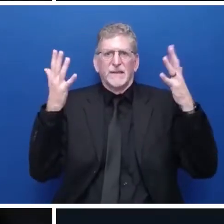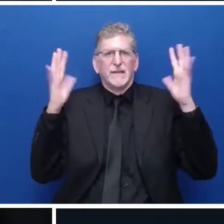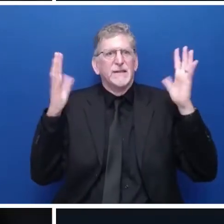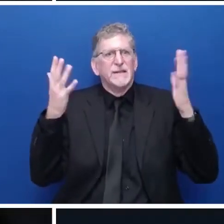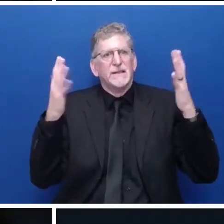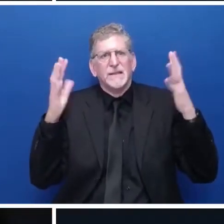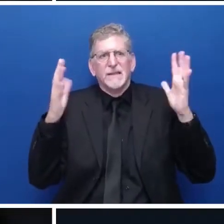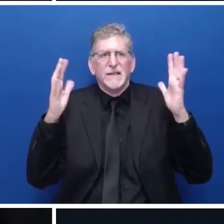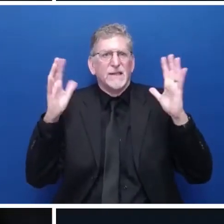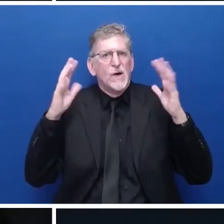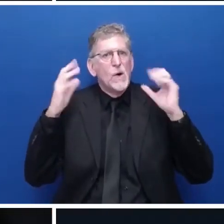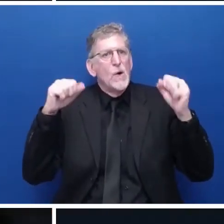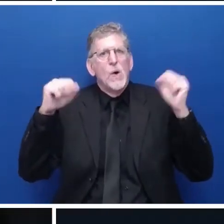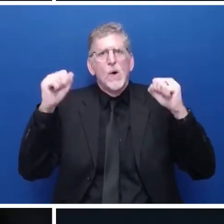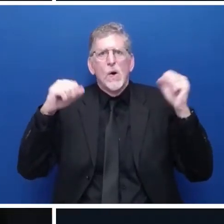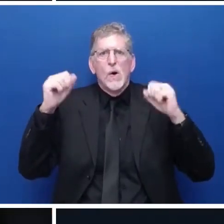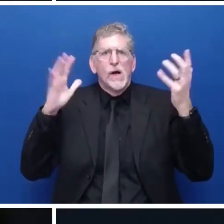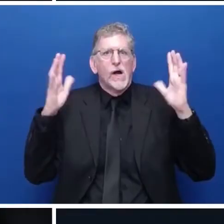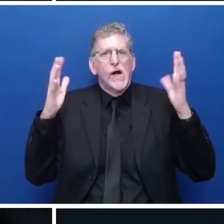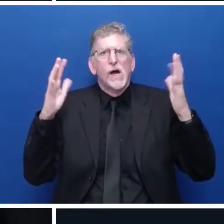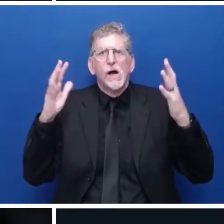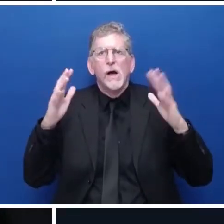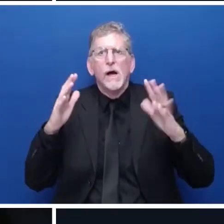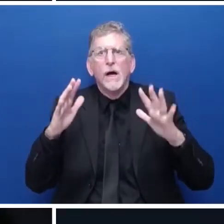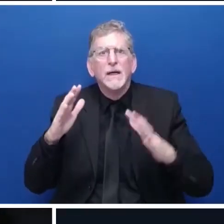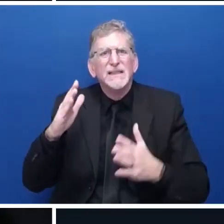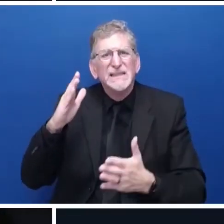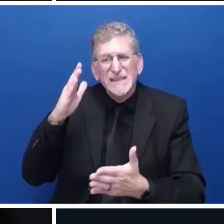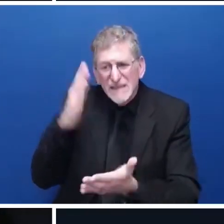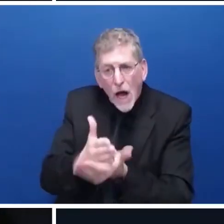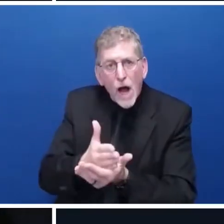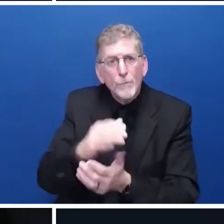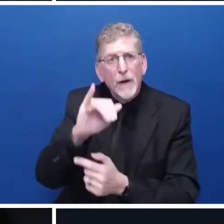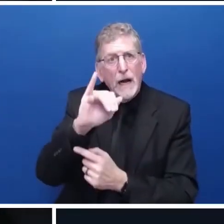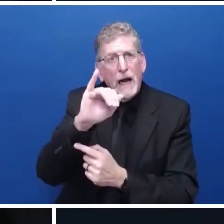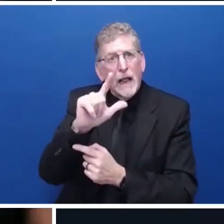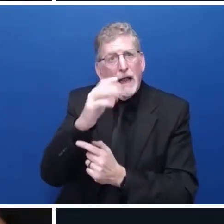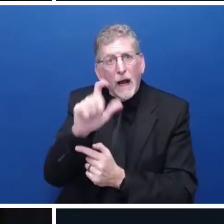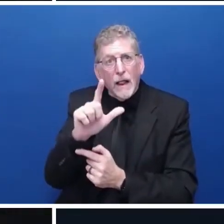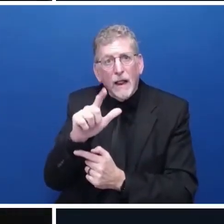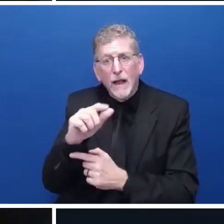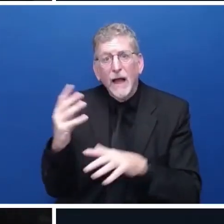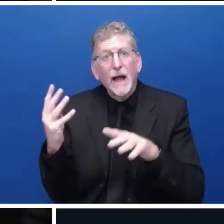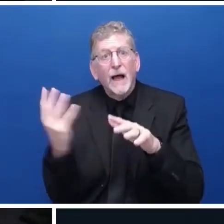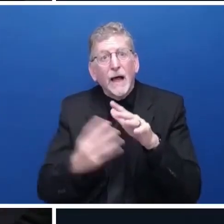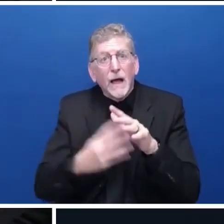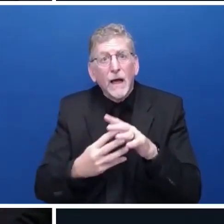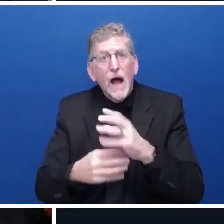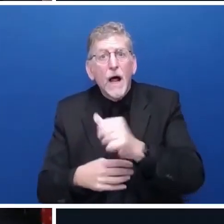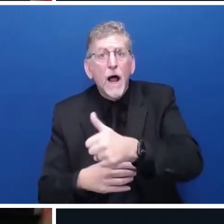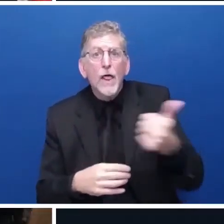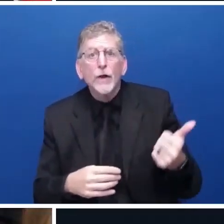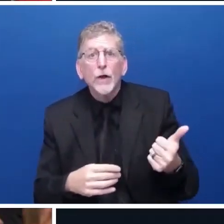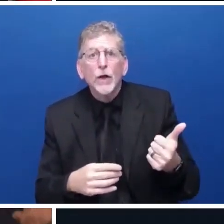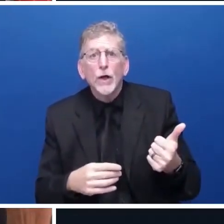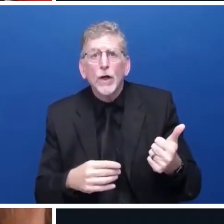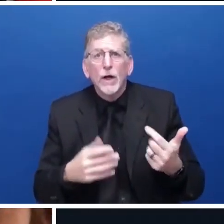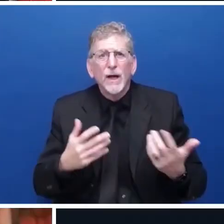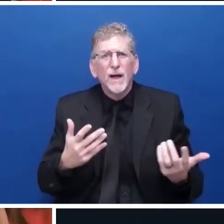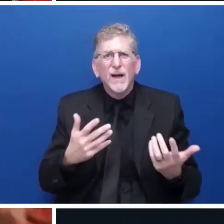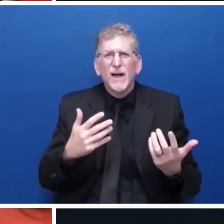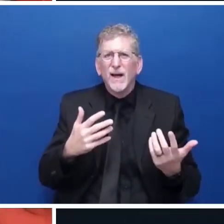To stop illegal aliens and others who are unpermitted persons from voting in our